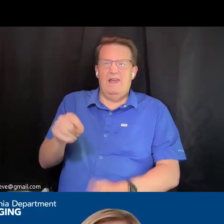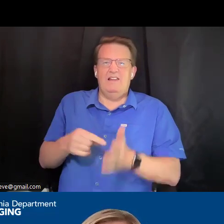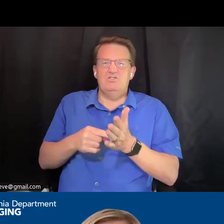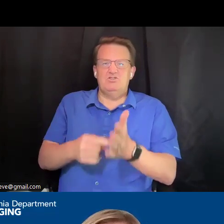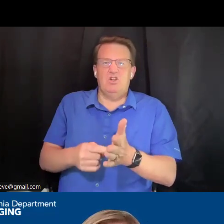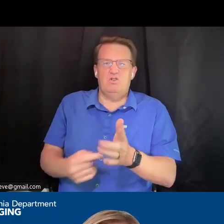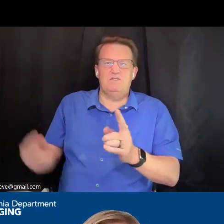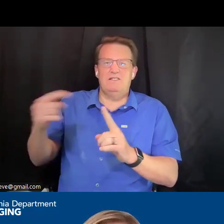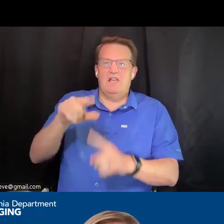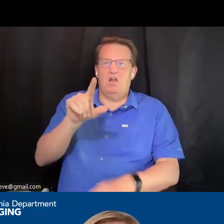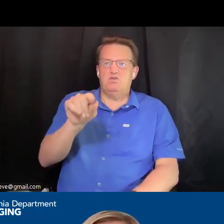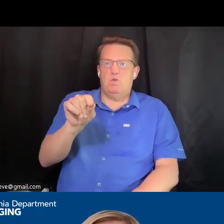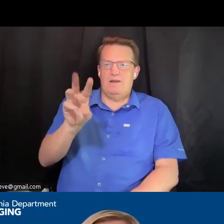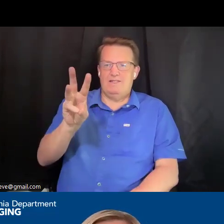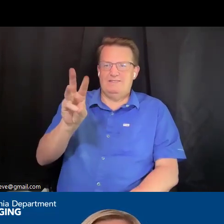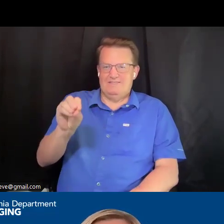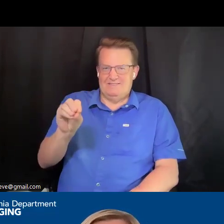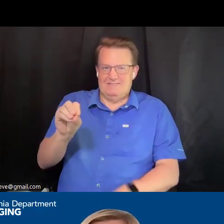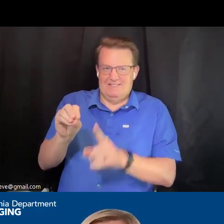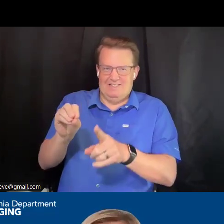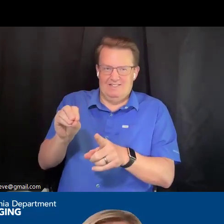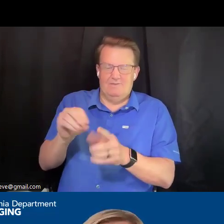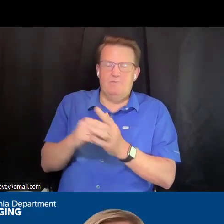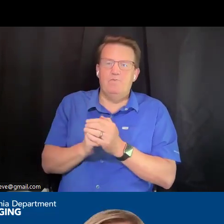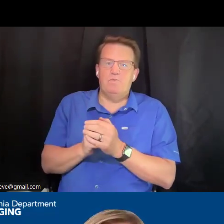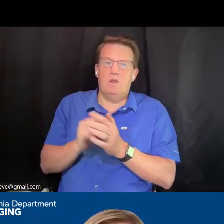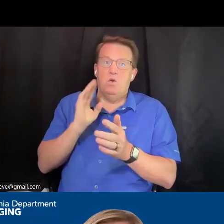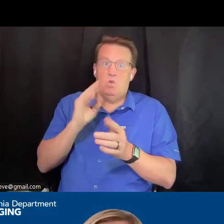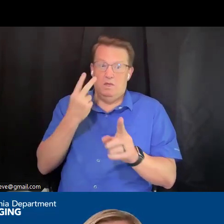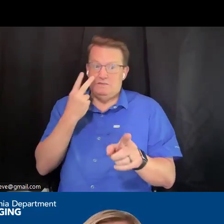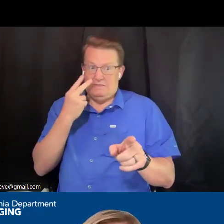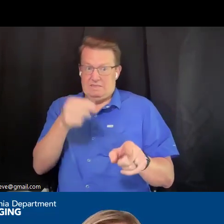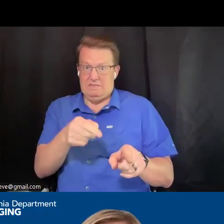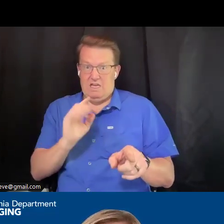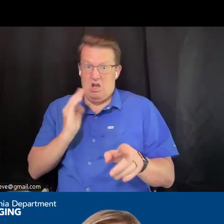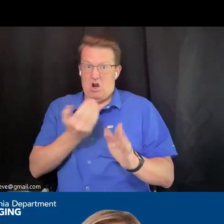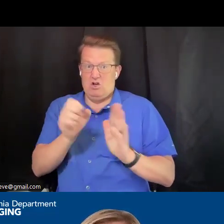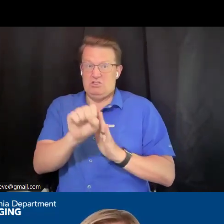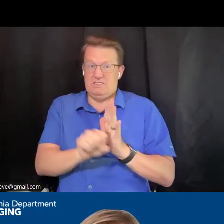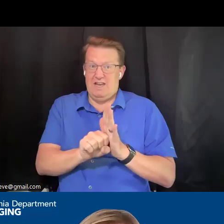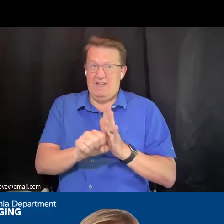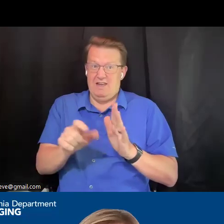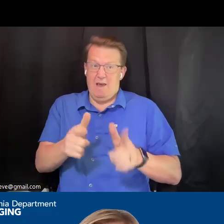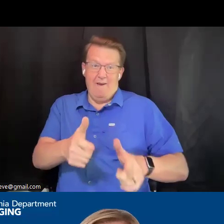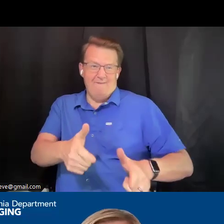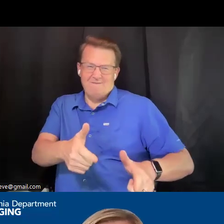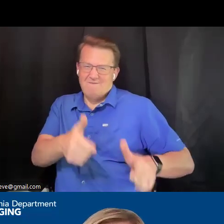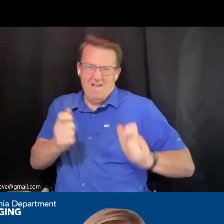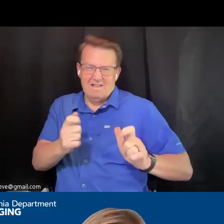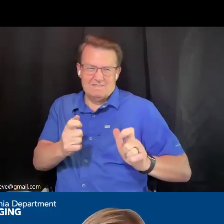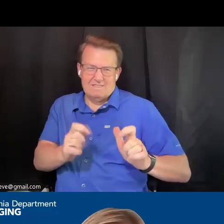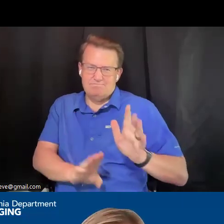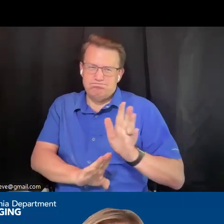year 2060. You'll see that in our state, the fastest growing rate of growth as